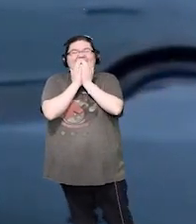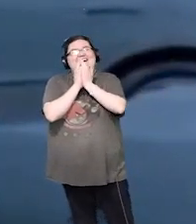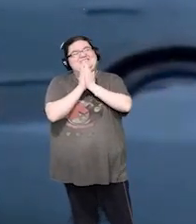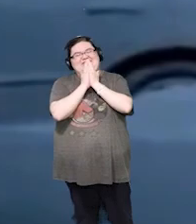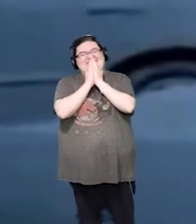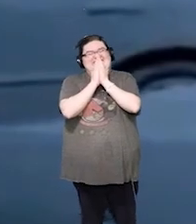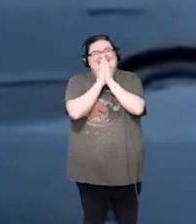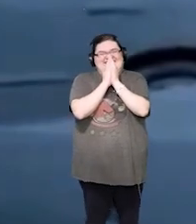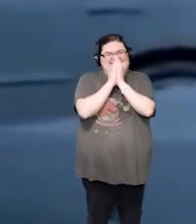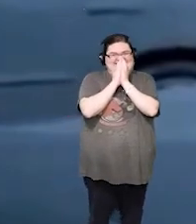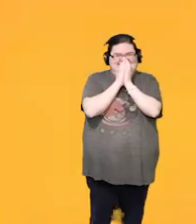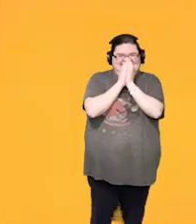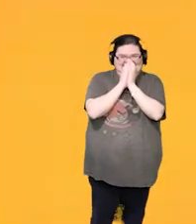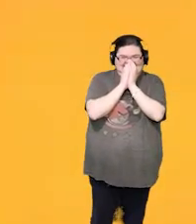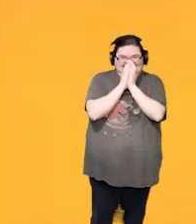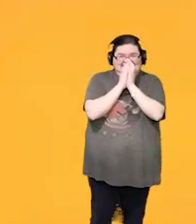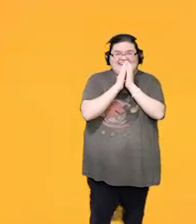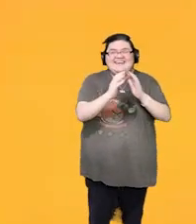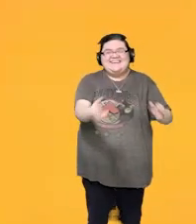Oh. I'm sorry.